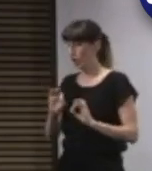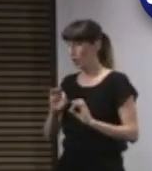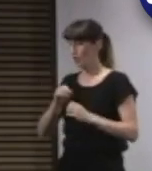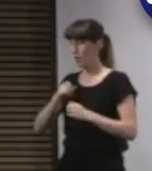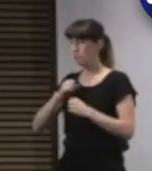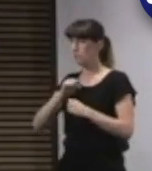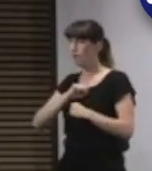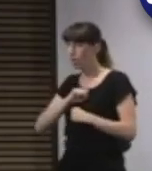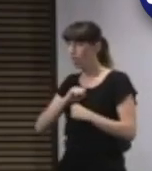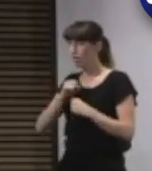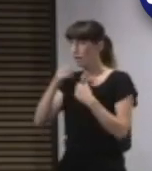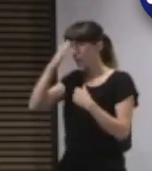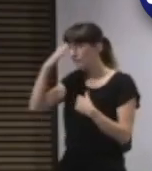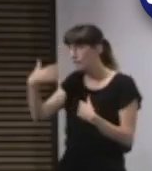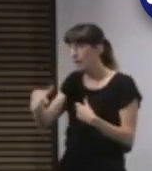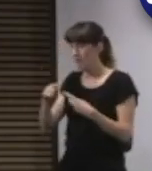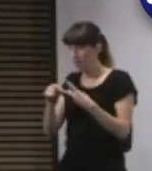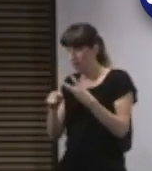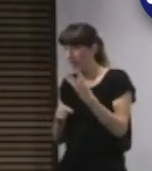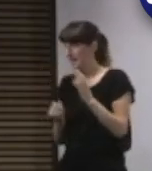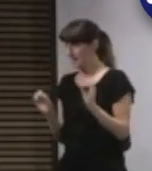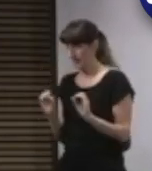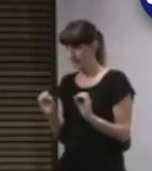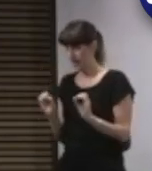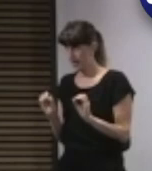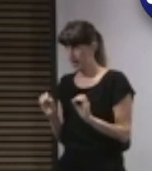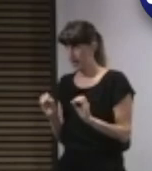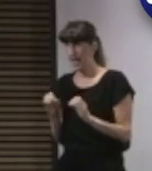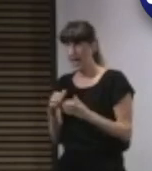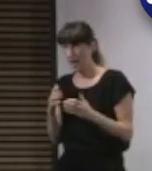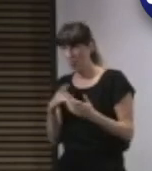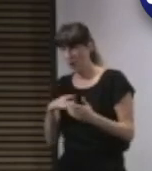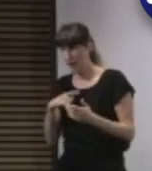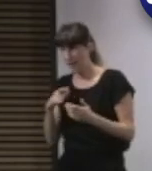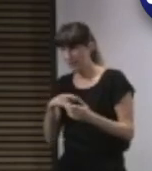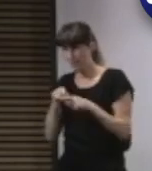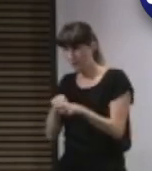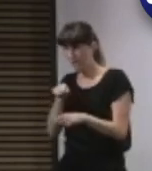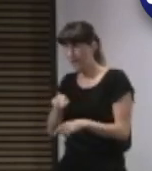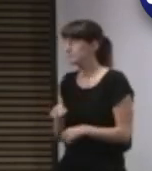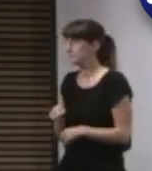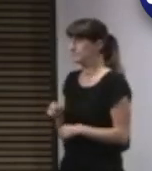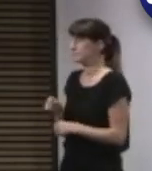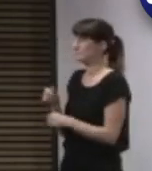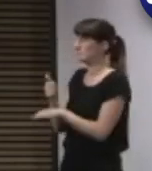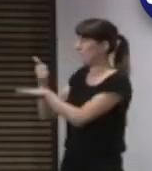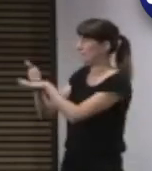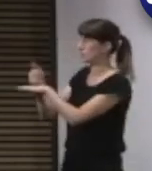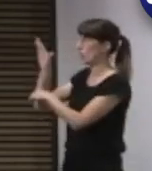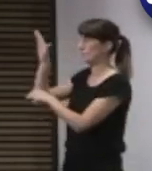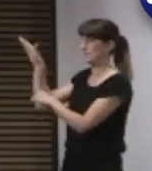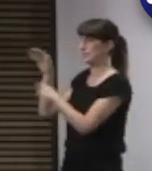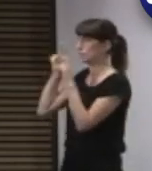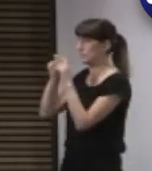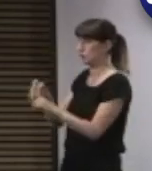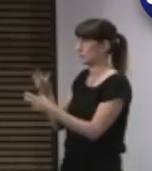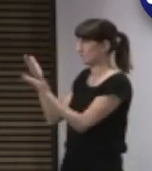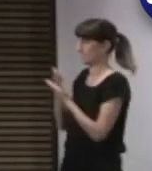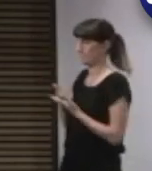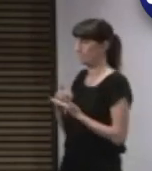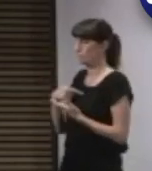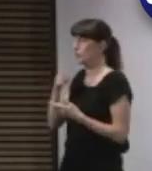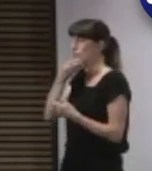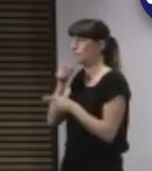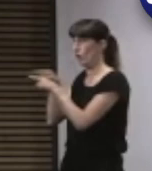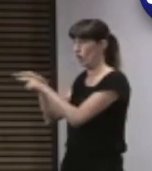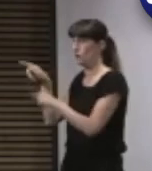on international practice. Previously, wasn't it 14 days we were being told they had to be symptom-free for, and then the website's just changed